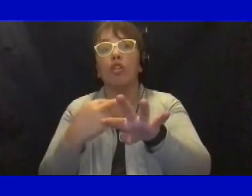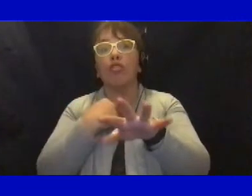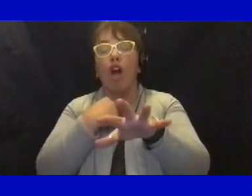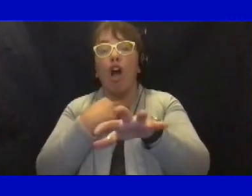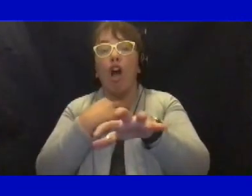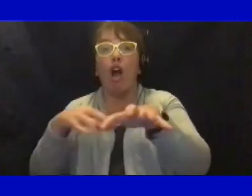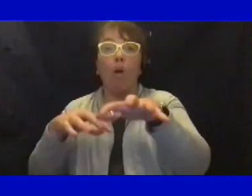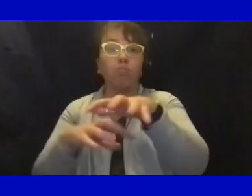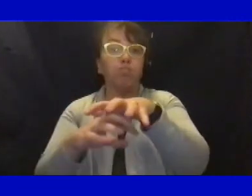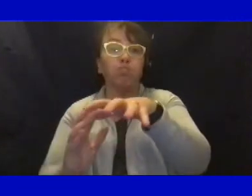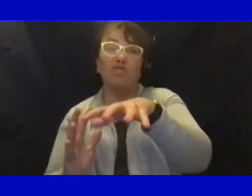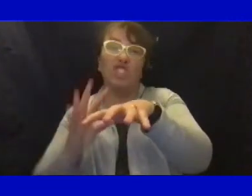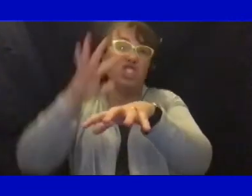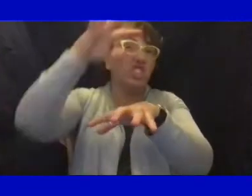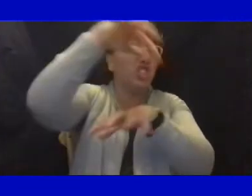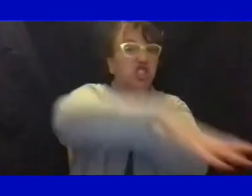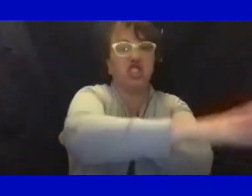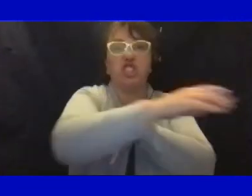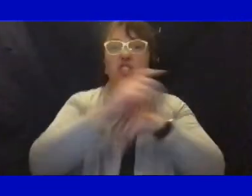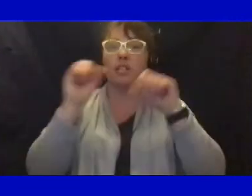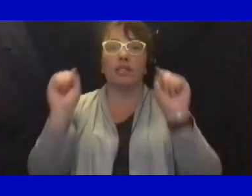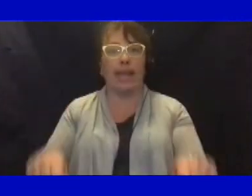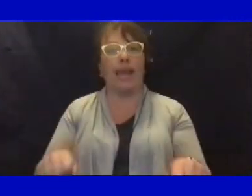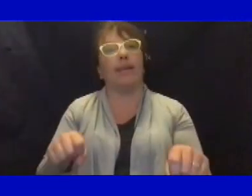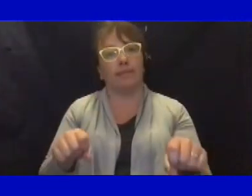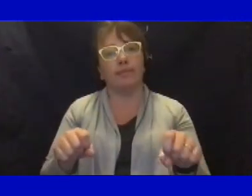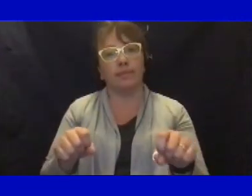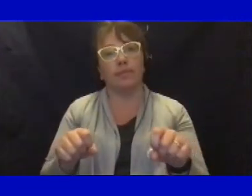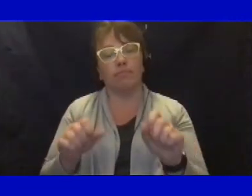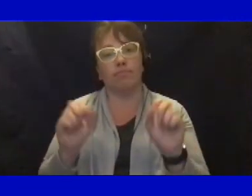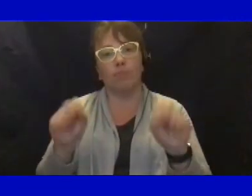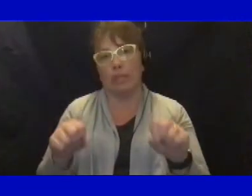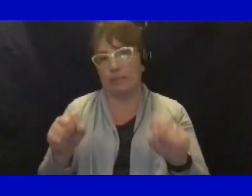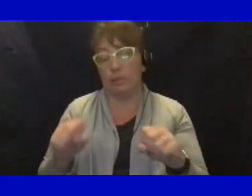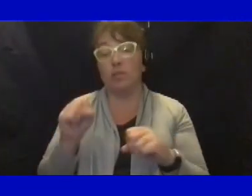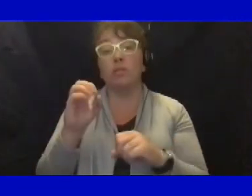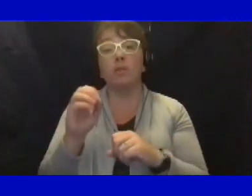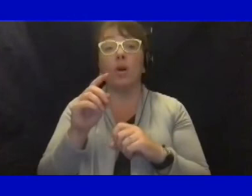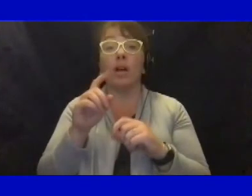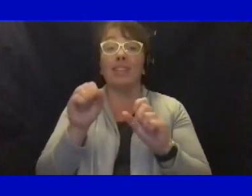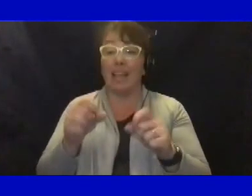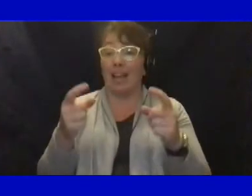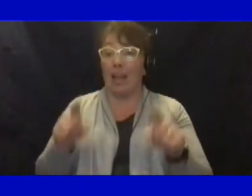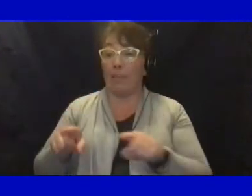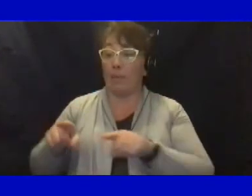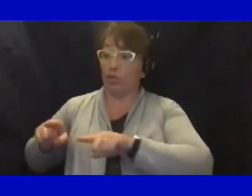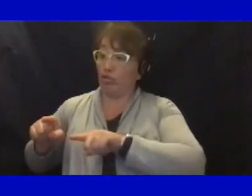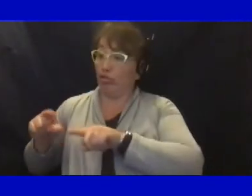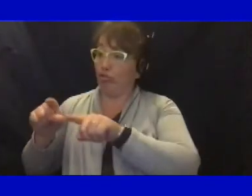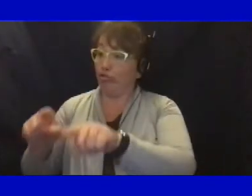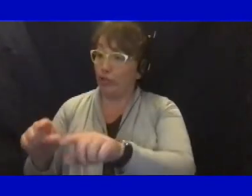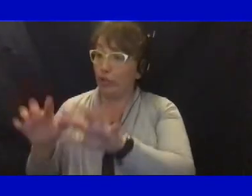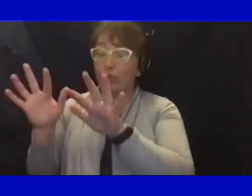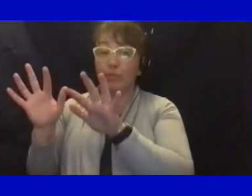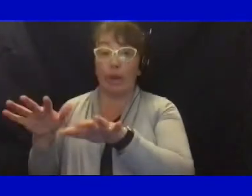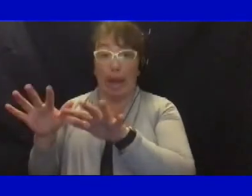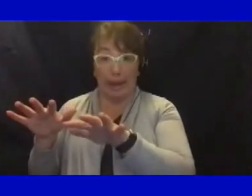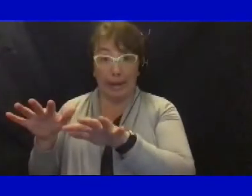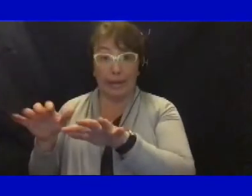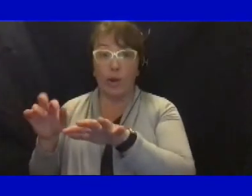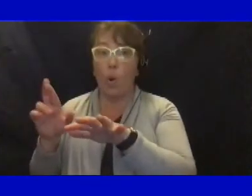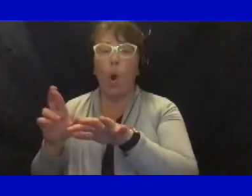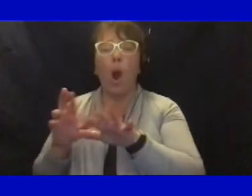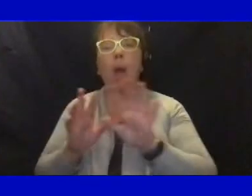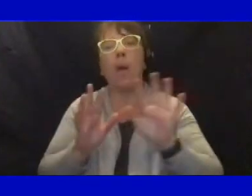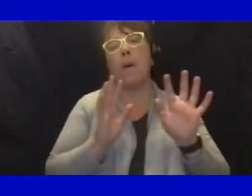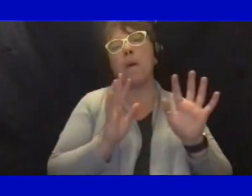then break loose suddenly. So this can happen while it's raining and even in areas where it's hardly raining at all,